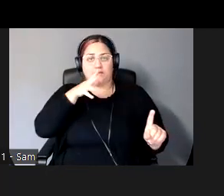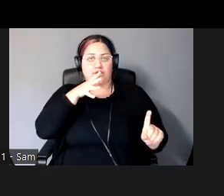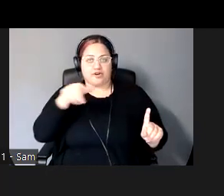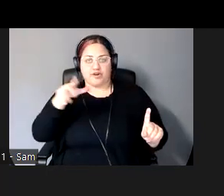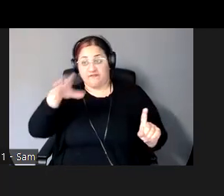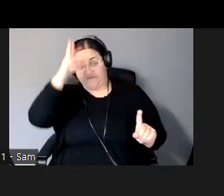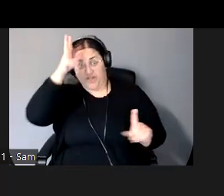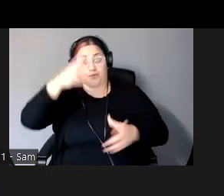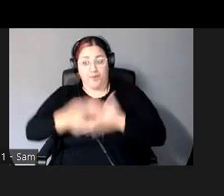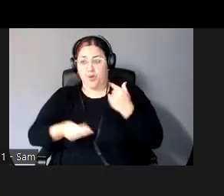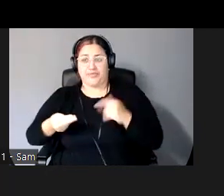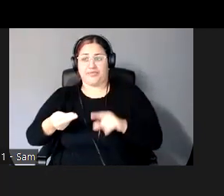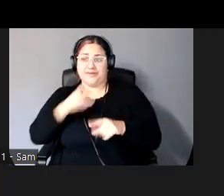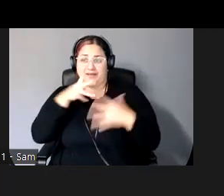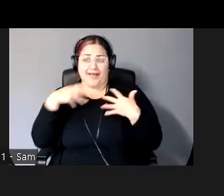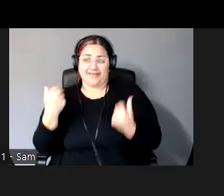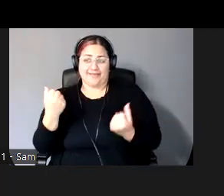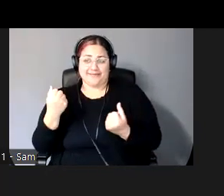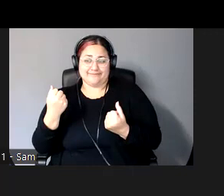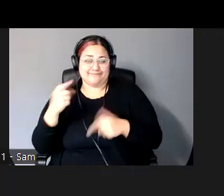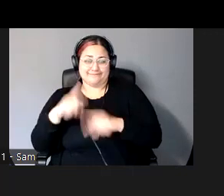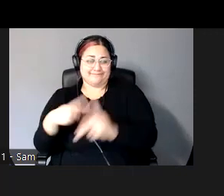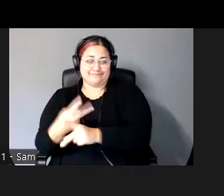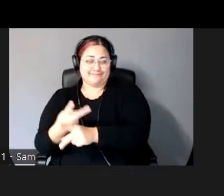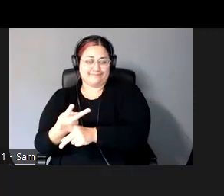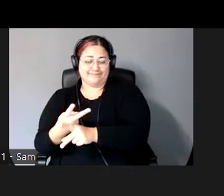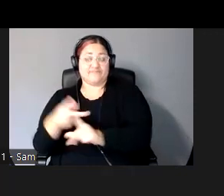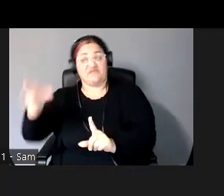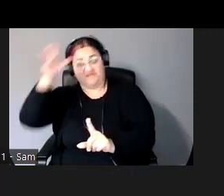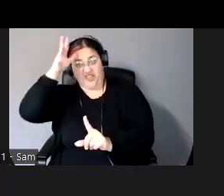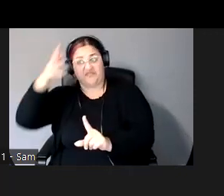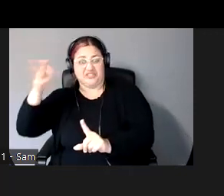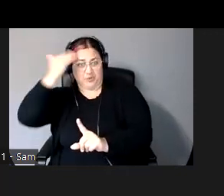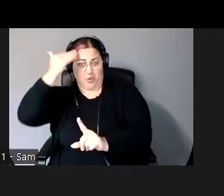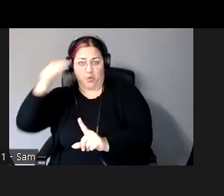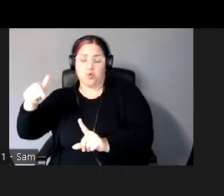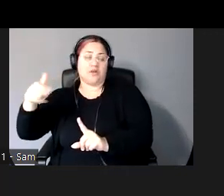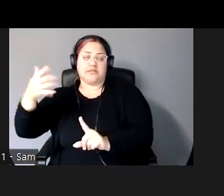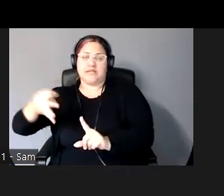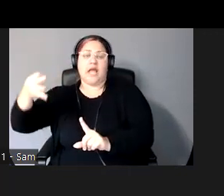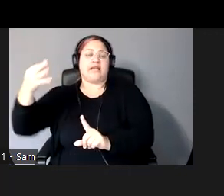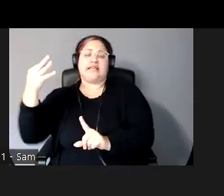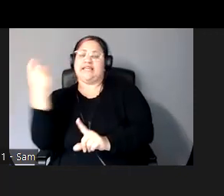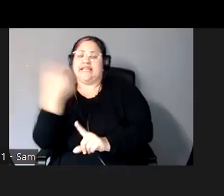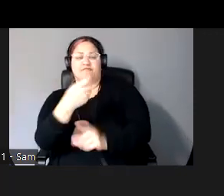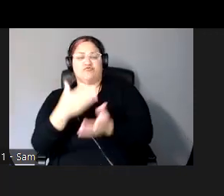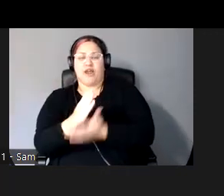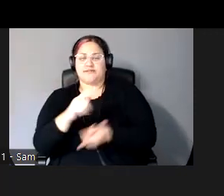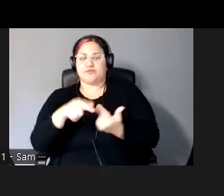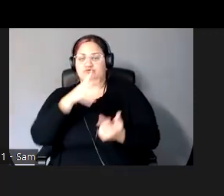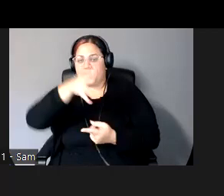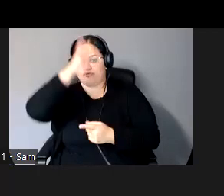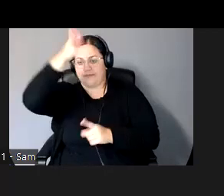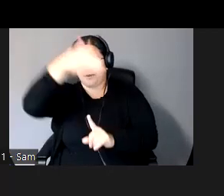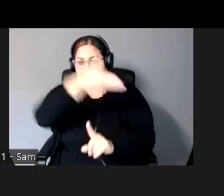Subject to any questions, I think, are the questions in the chat or is it in the Q&A? Because I'm happy to answer some questions because I see